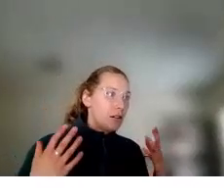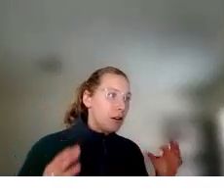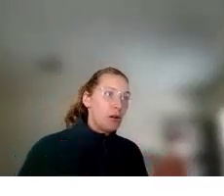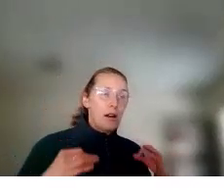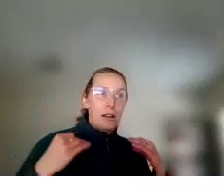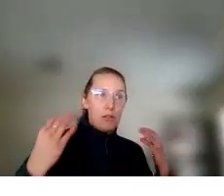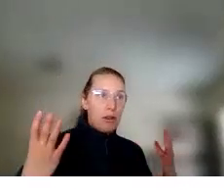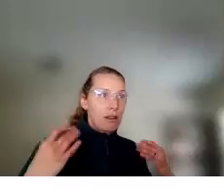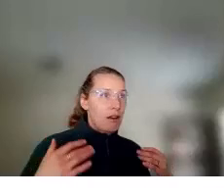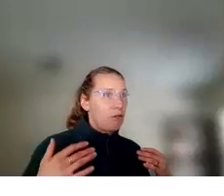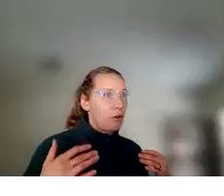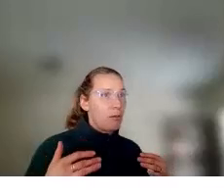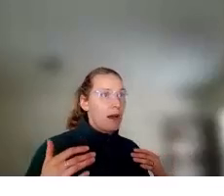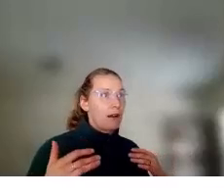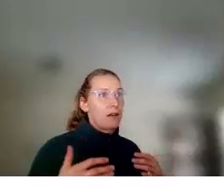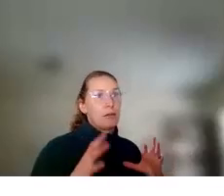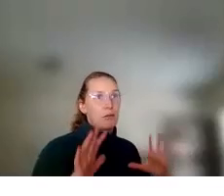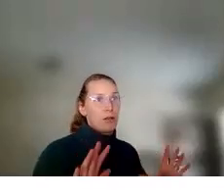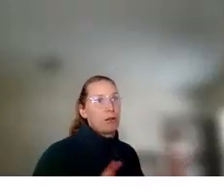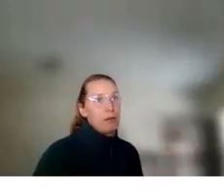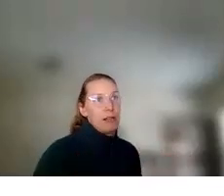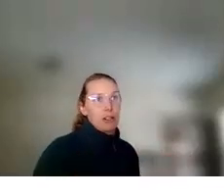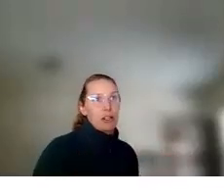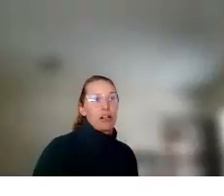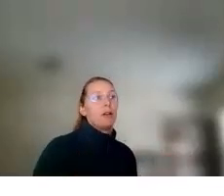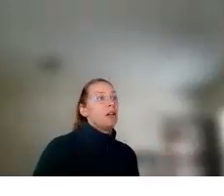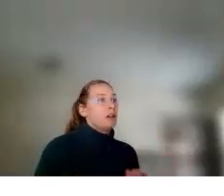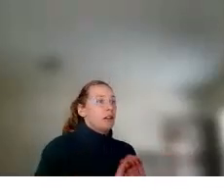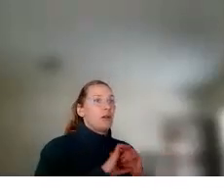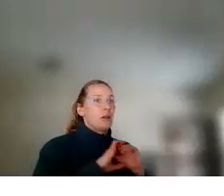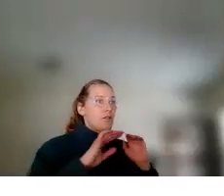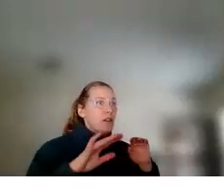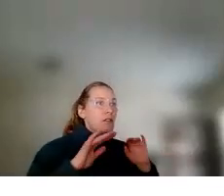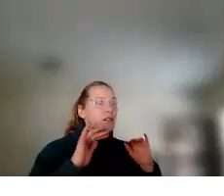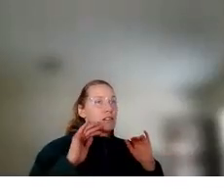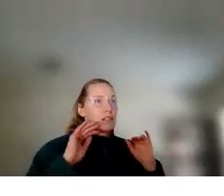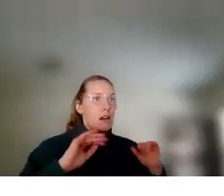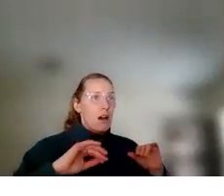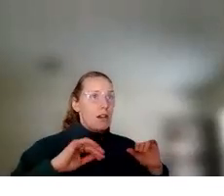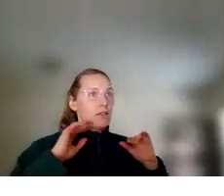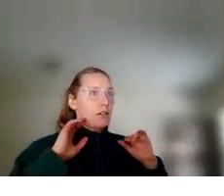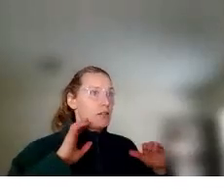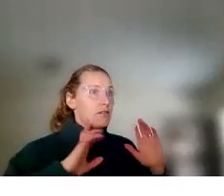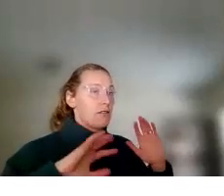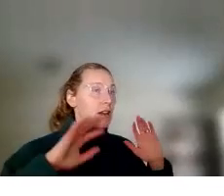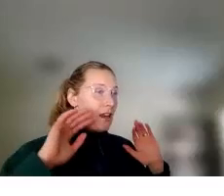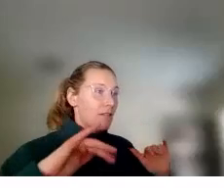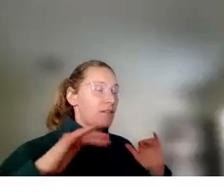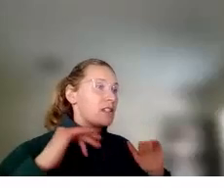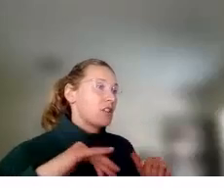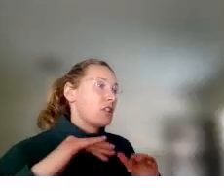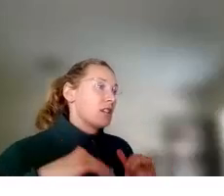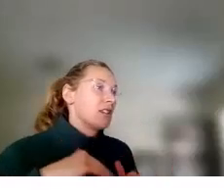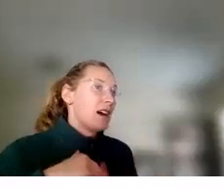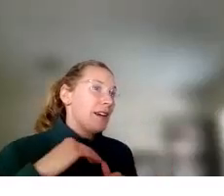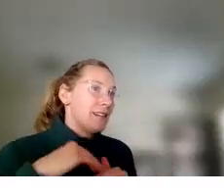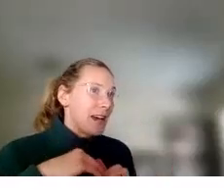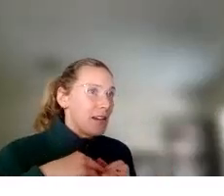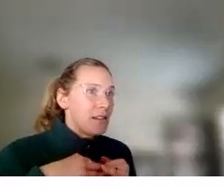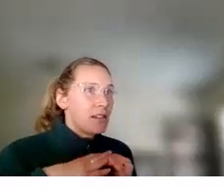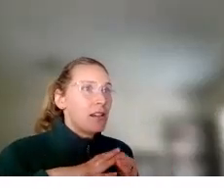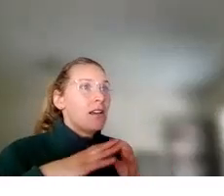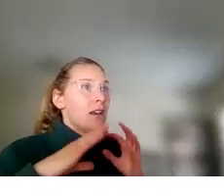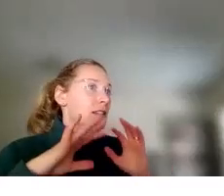So, if you get that form back, we really want to make sure, even if a physician does